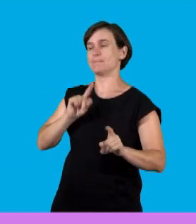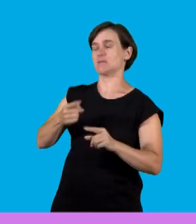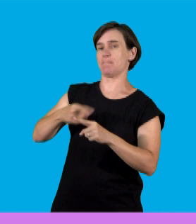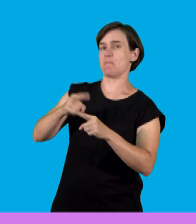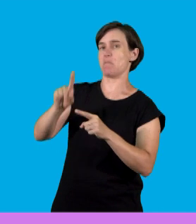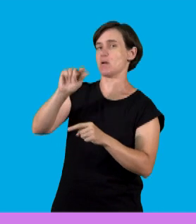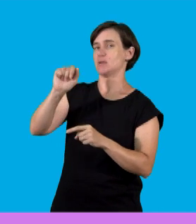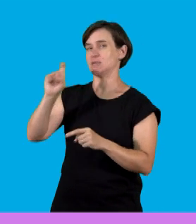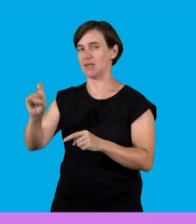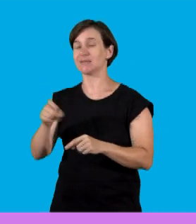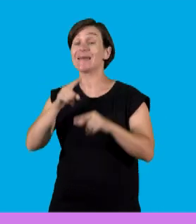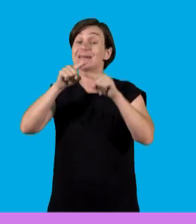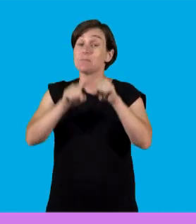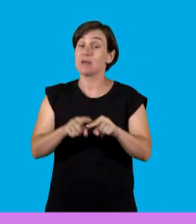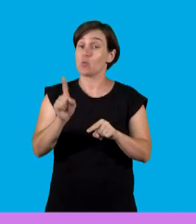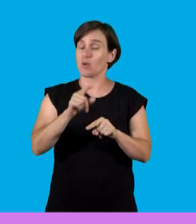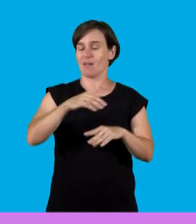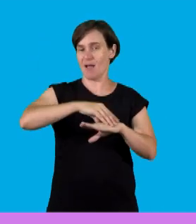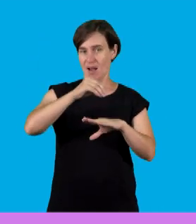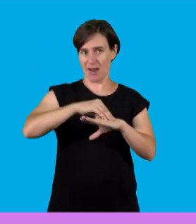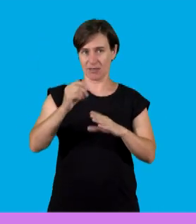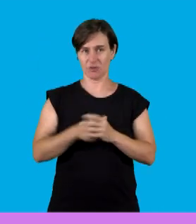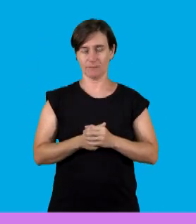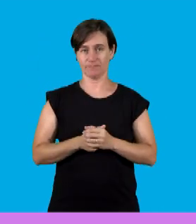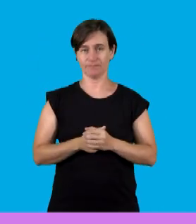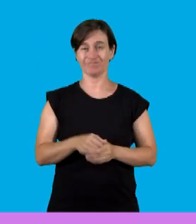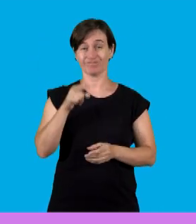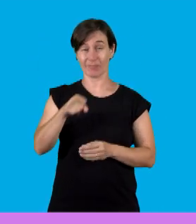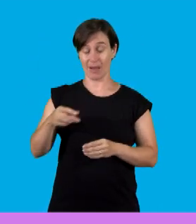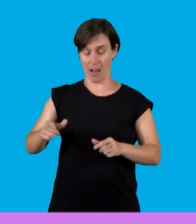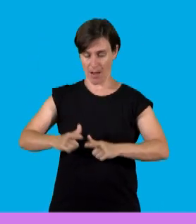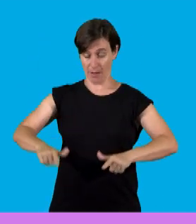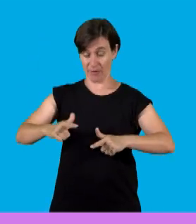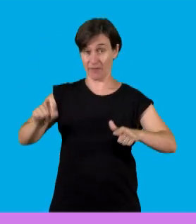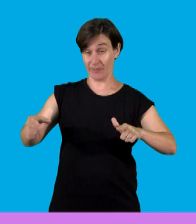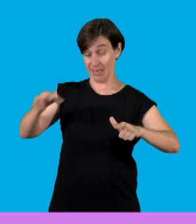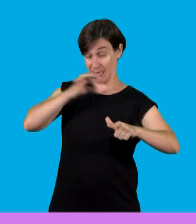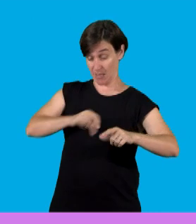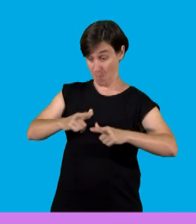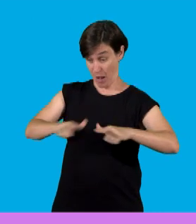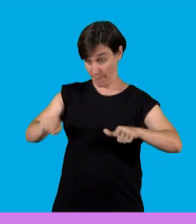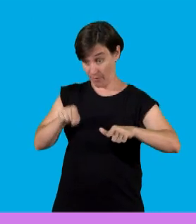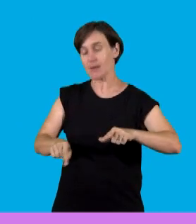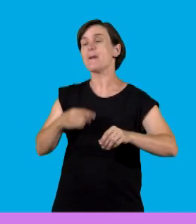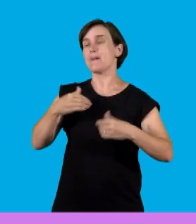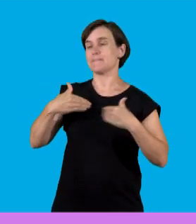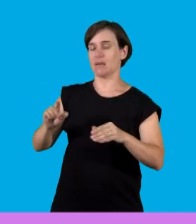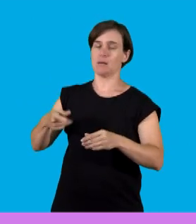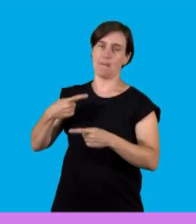according to your age category, right? Then income level at which a person begin paying income